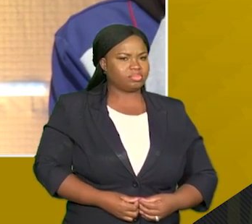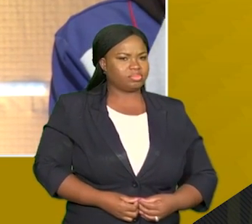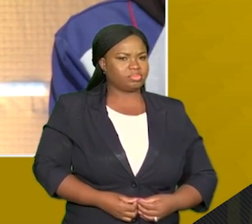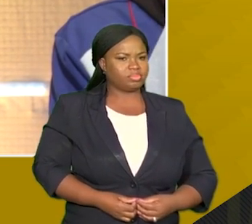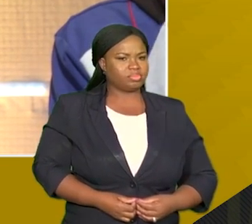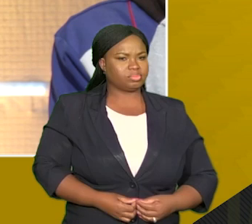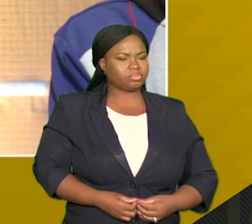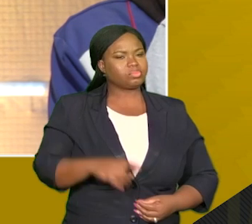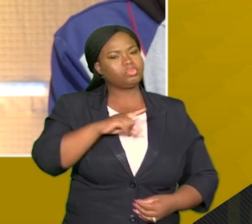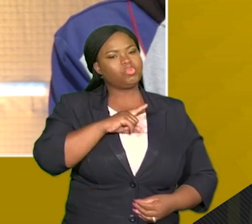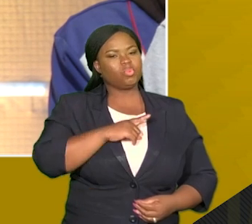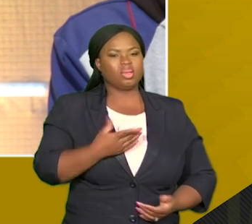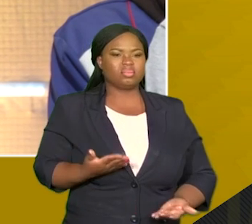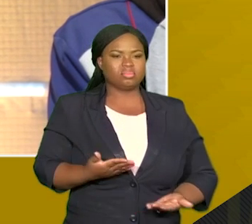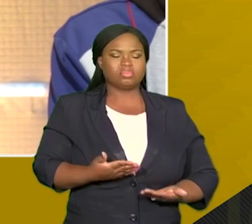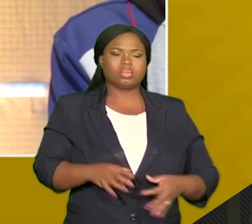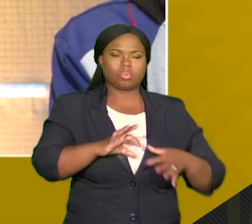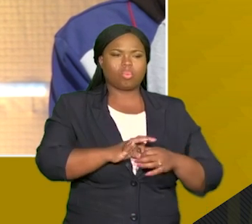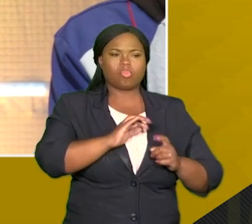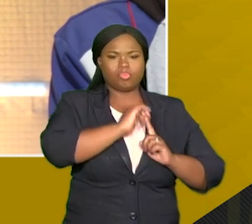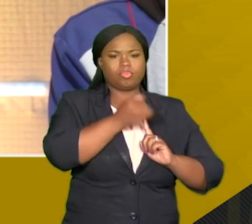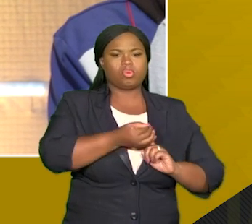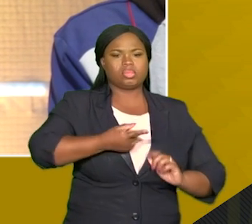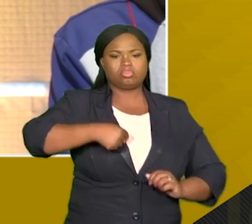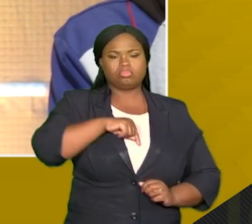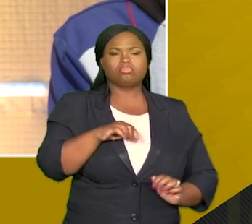ezinye izinto uyazi protector endlini. And then